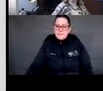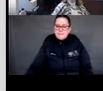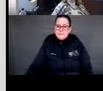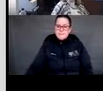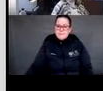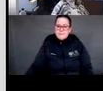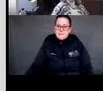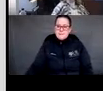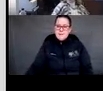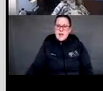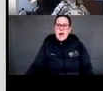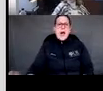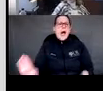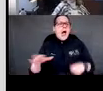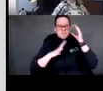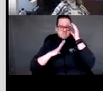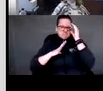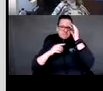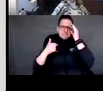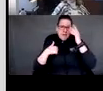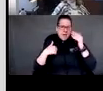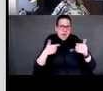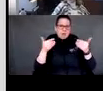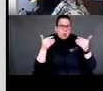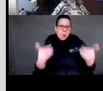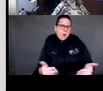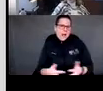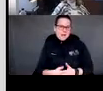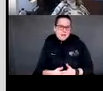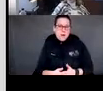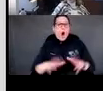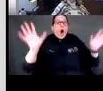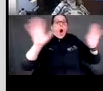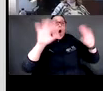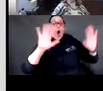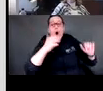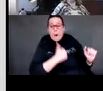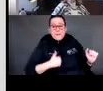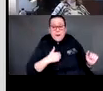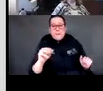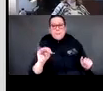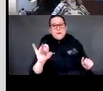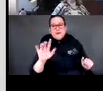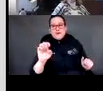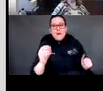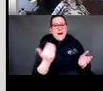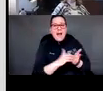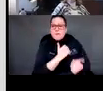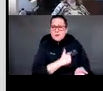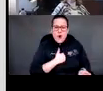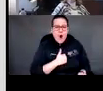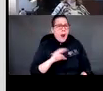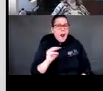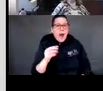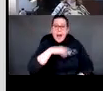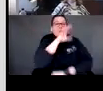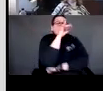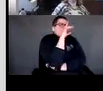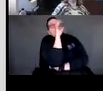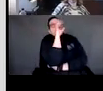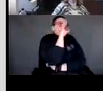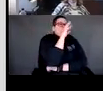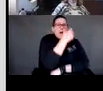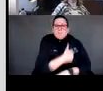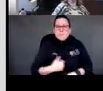You know what? I will go ahead. Oh, I'm sorry. Again, I'm on mute. I'm sitting here chatting away.